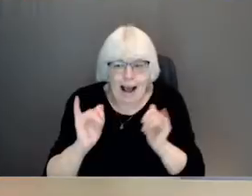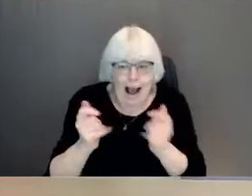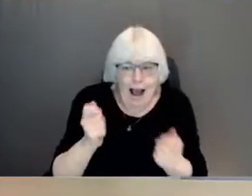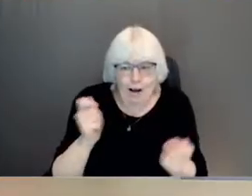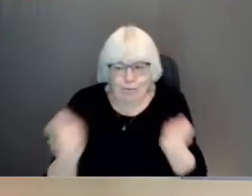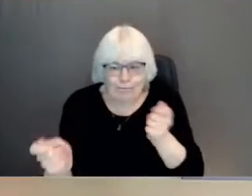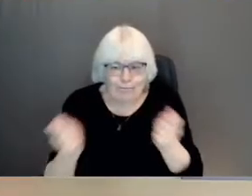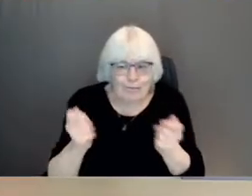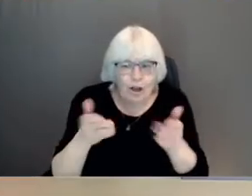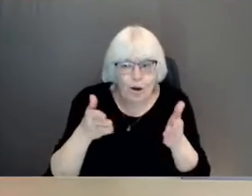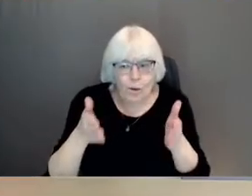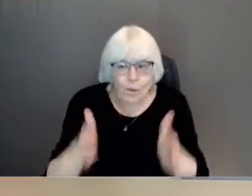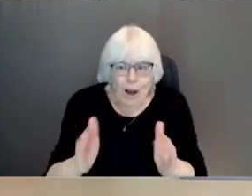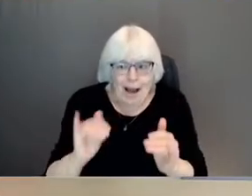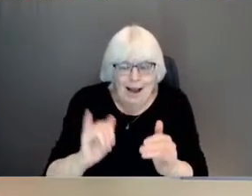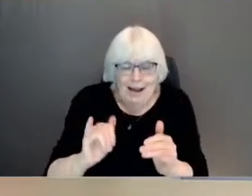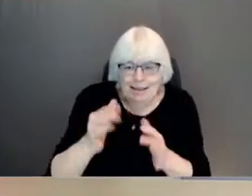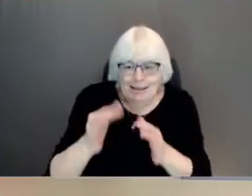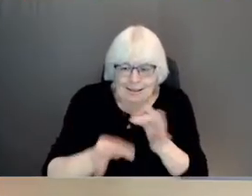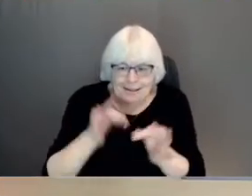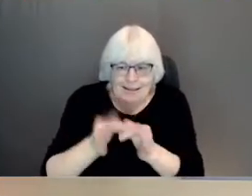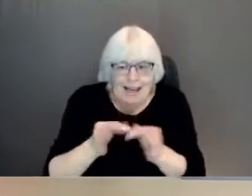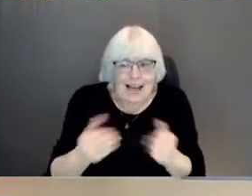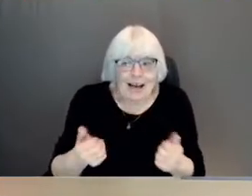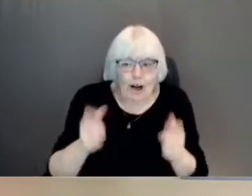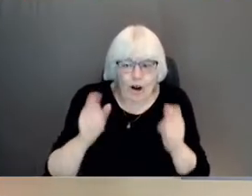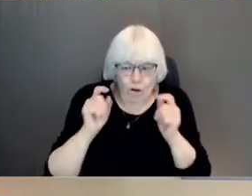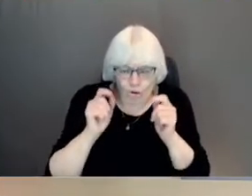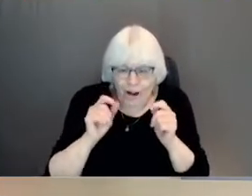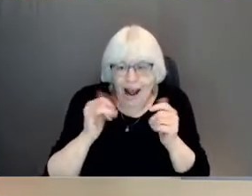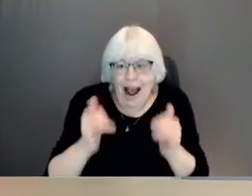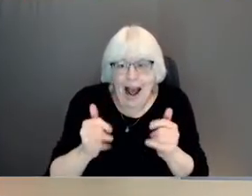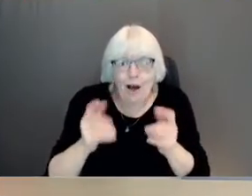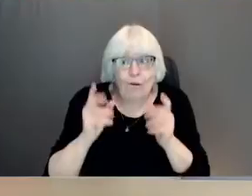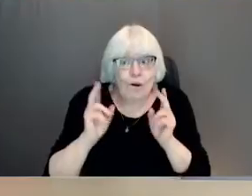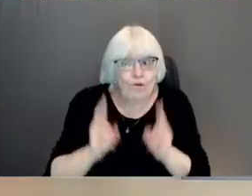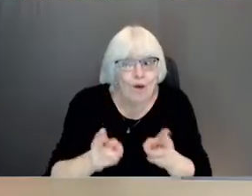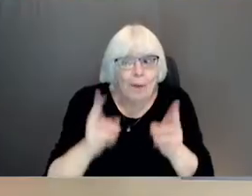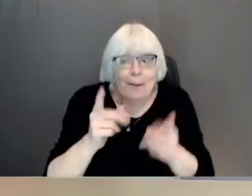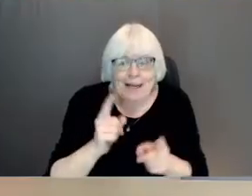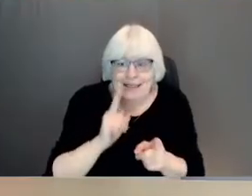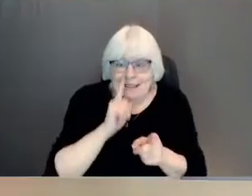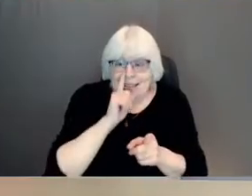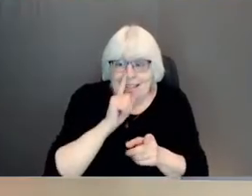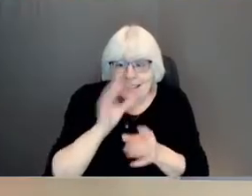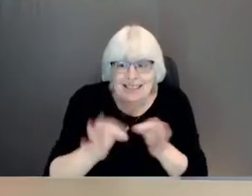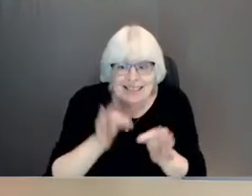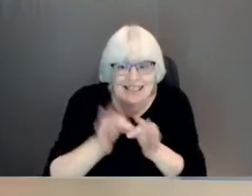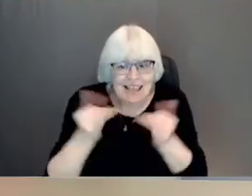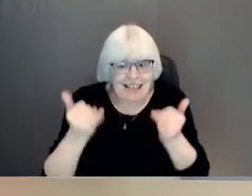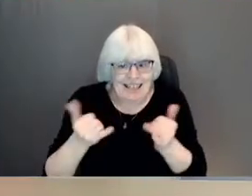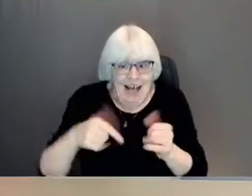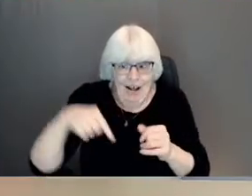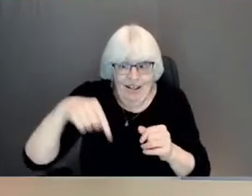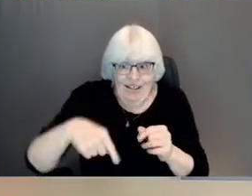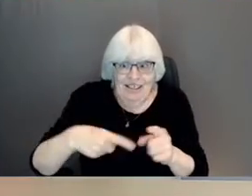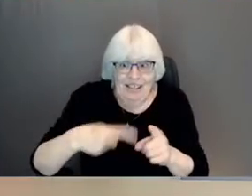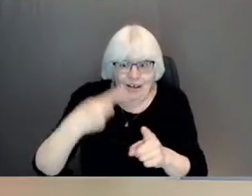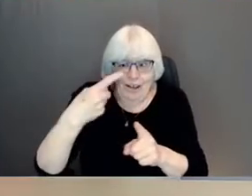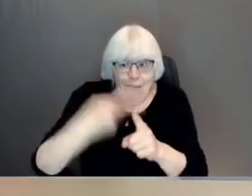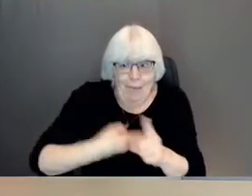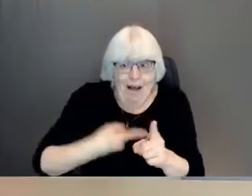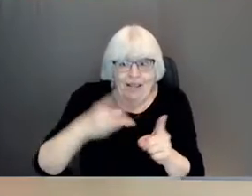In January, we are planning to receive 600,000 rapid tests, 300,000 from the federal